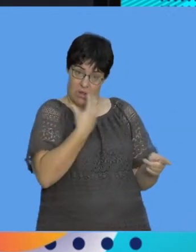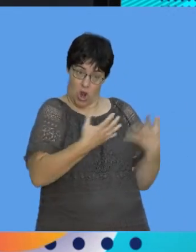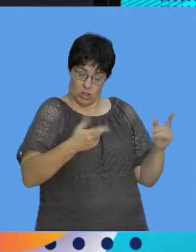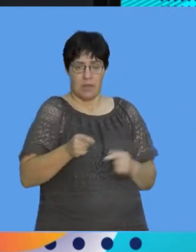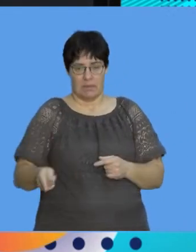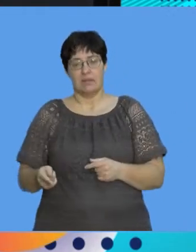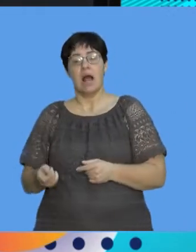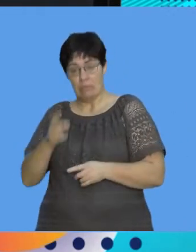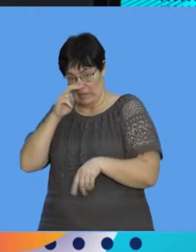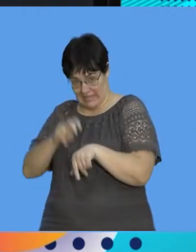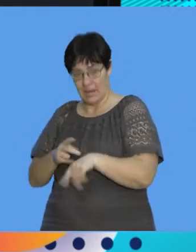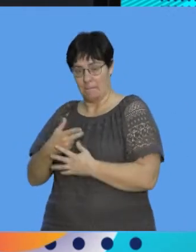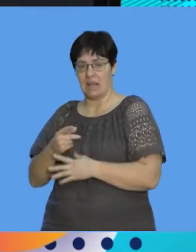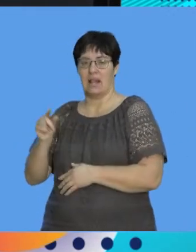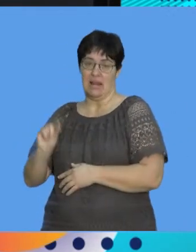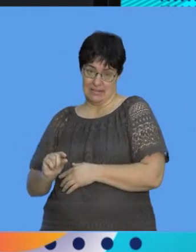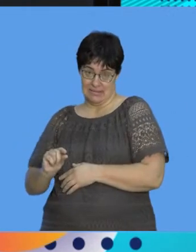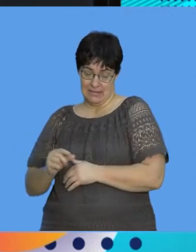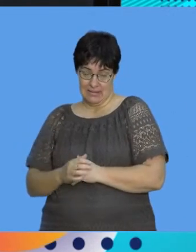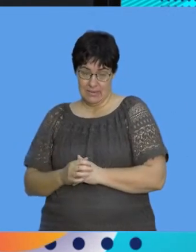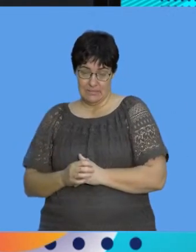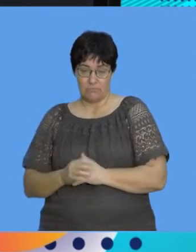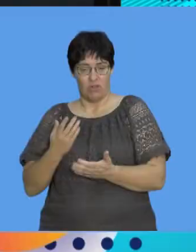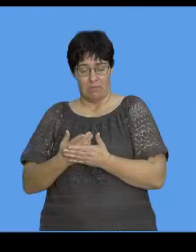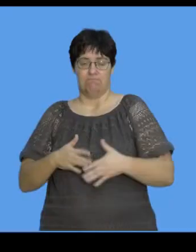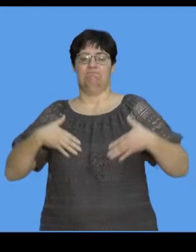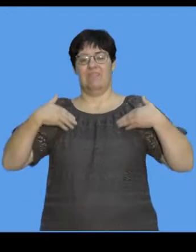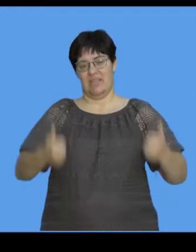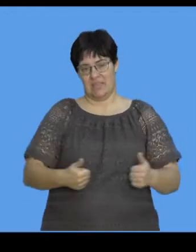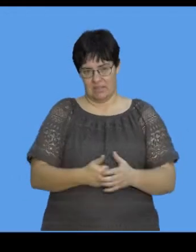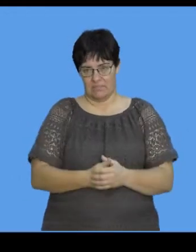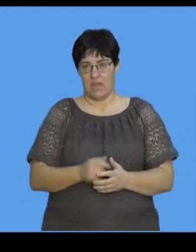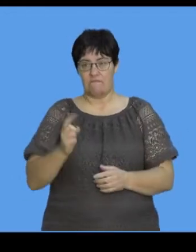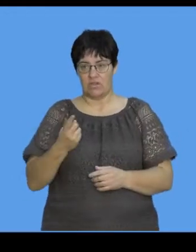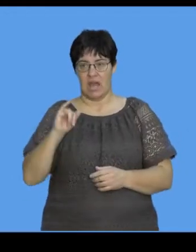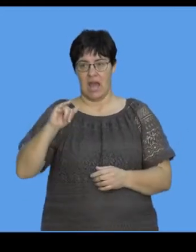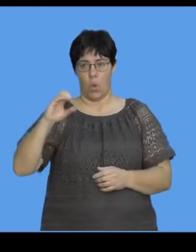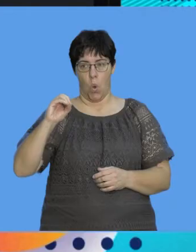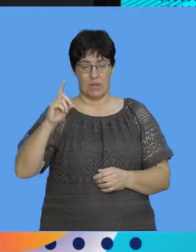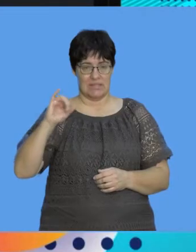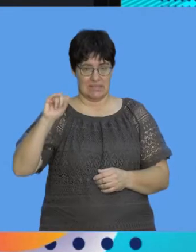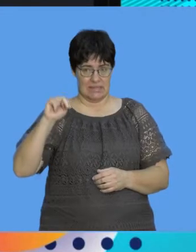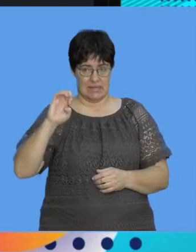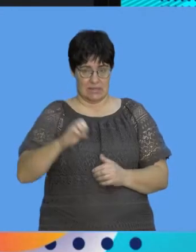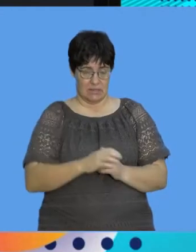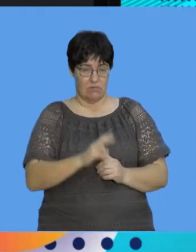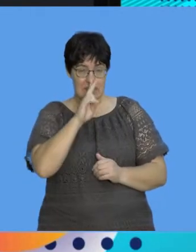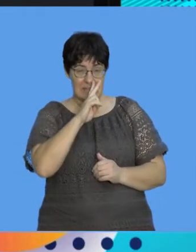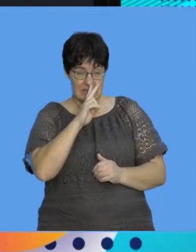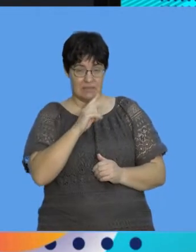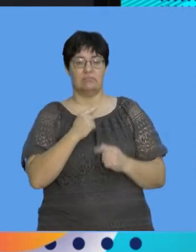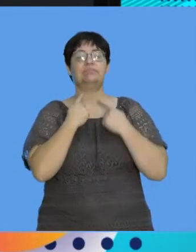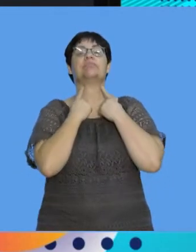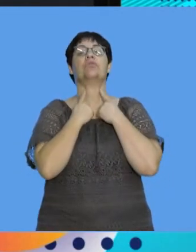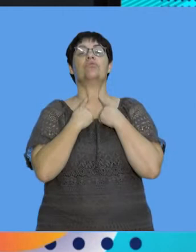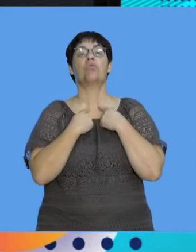to be as healthy as we can be. Okay, now the first one is called iodine, and I want you to picture over here, right by